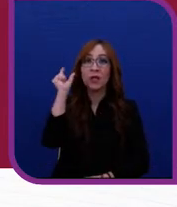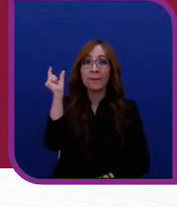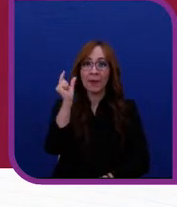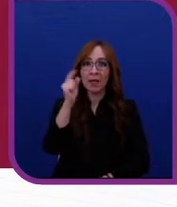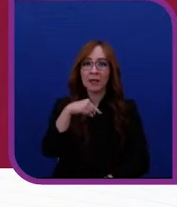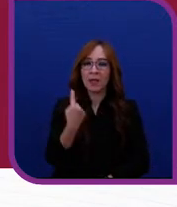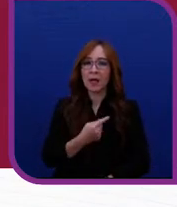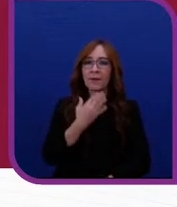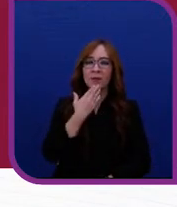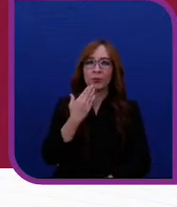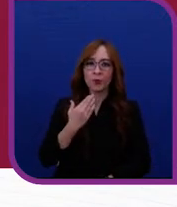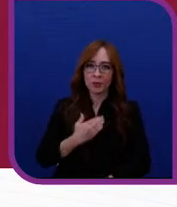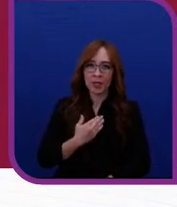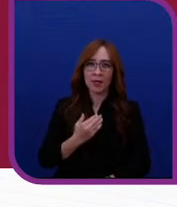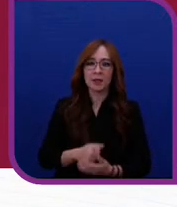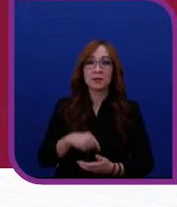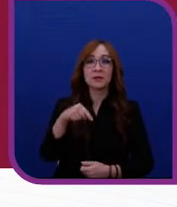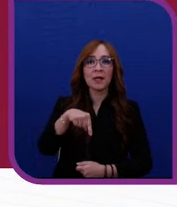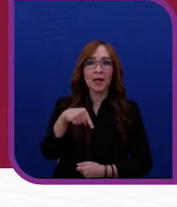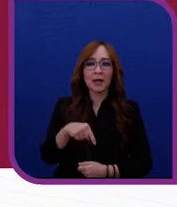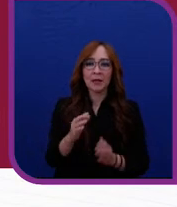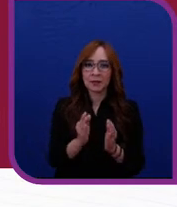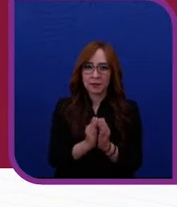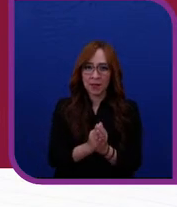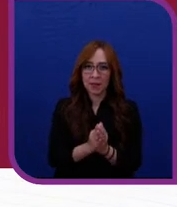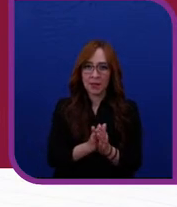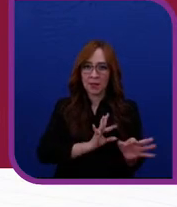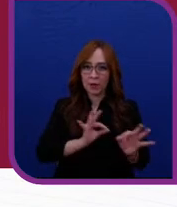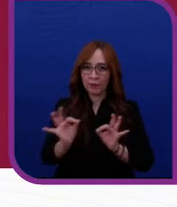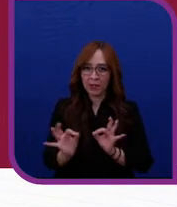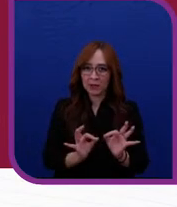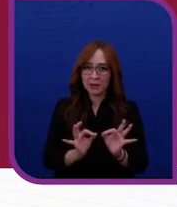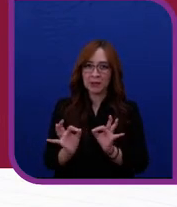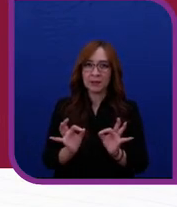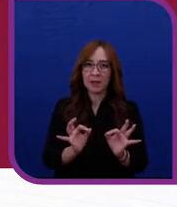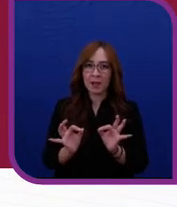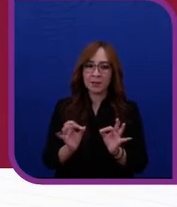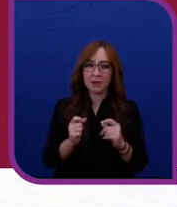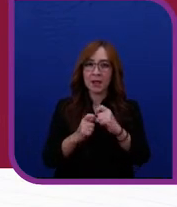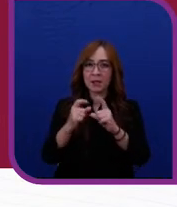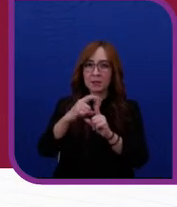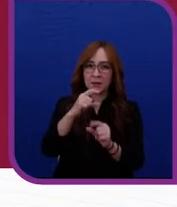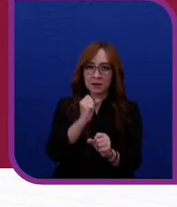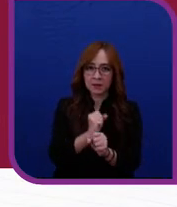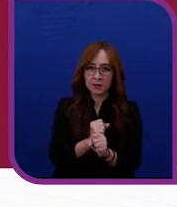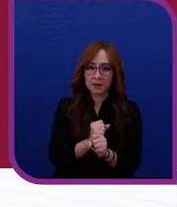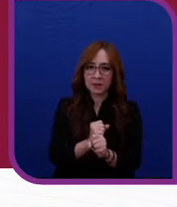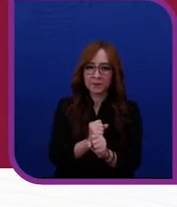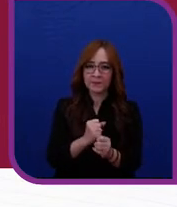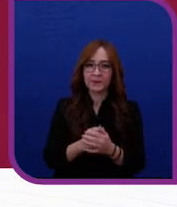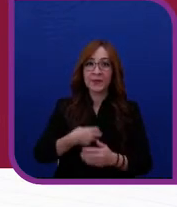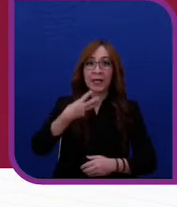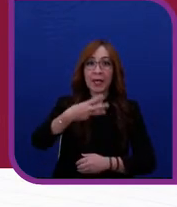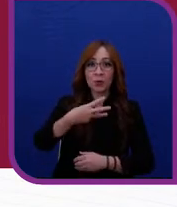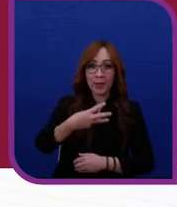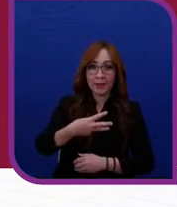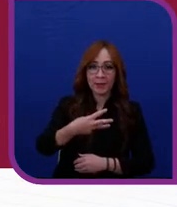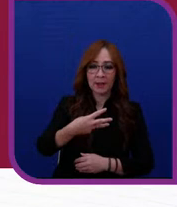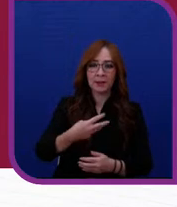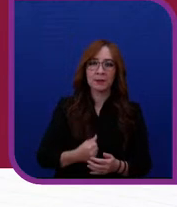sdg equity facility on equity fund sense our